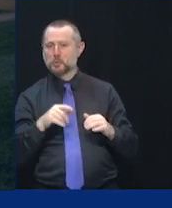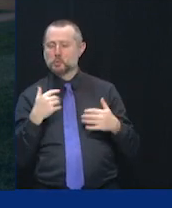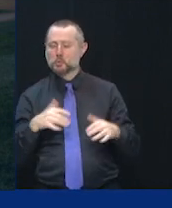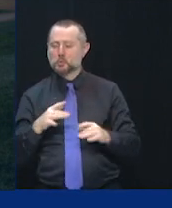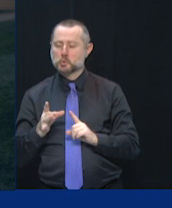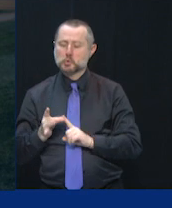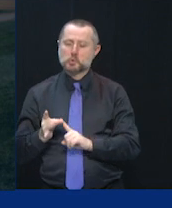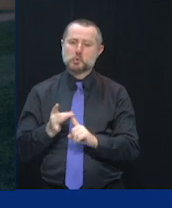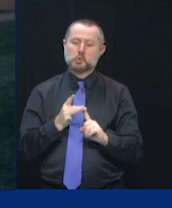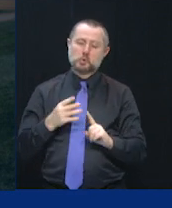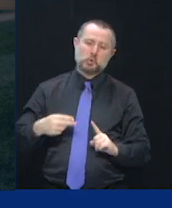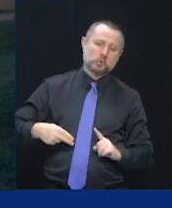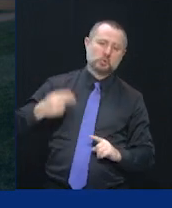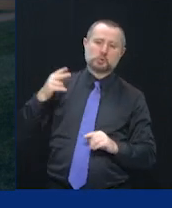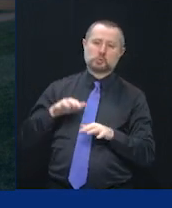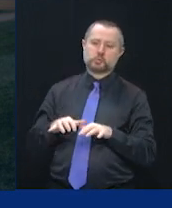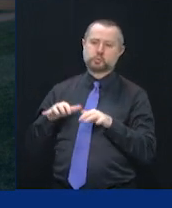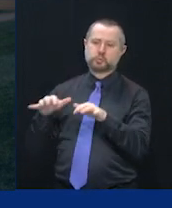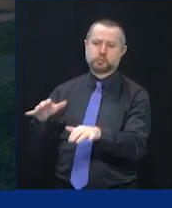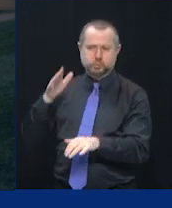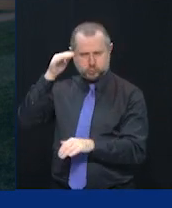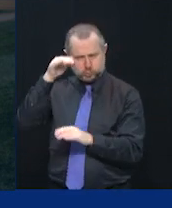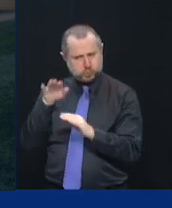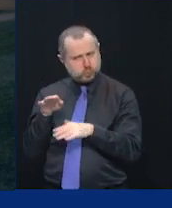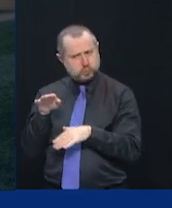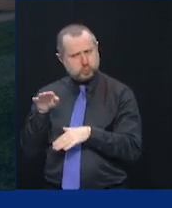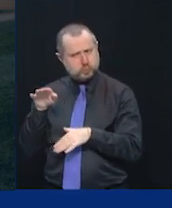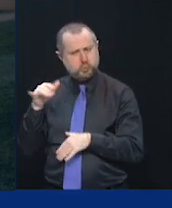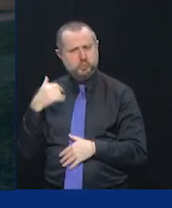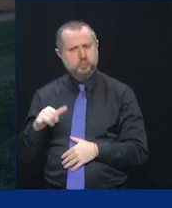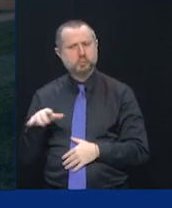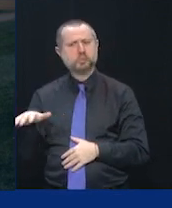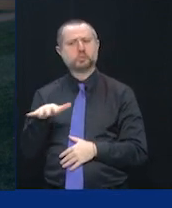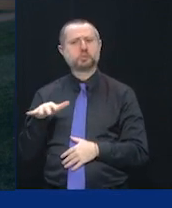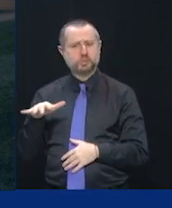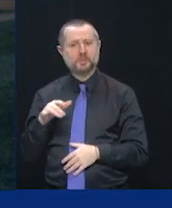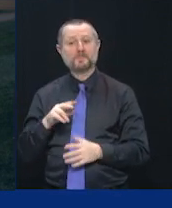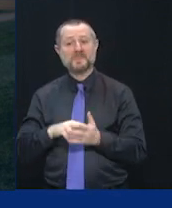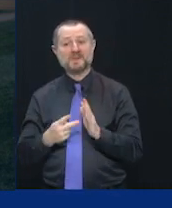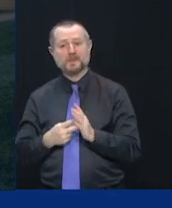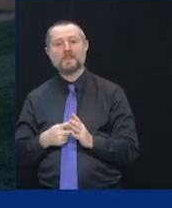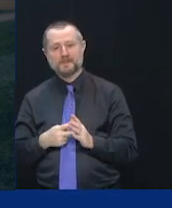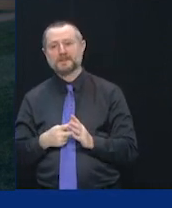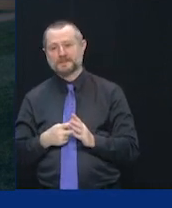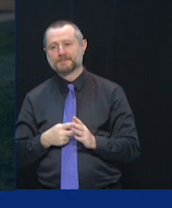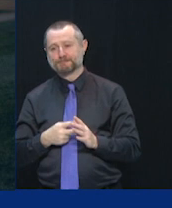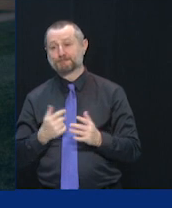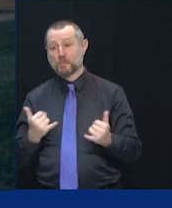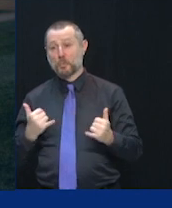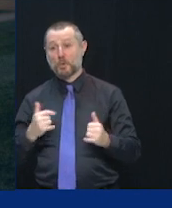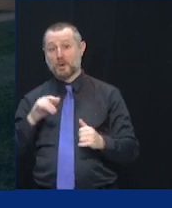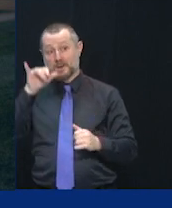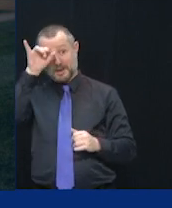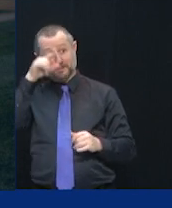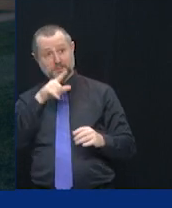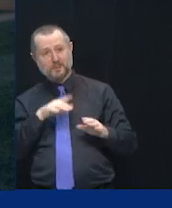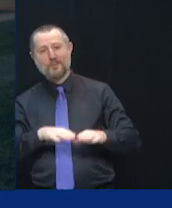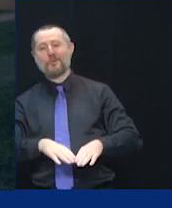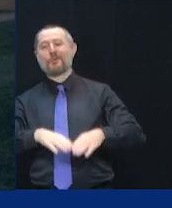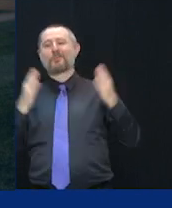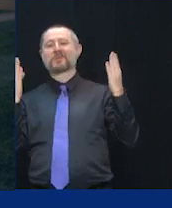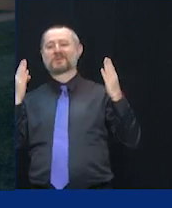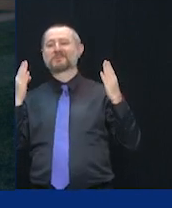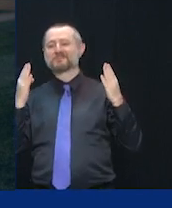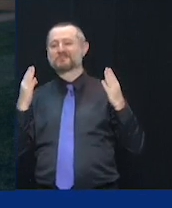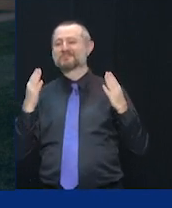been persistent in its high positivity. A landmark in the Bronx, landmark in New York